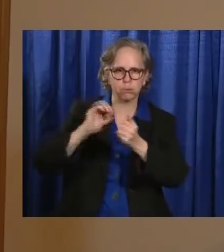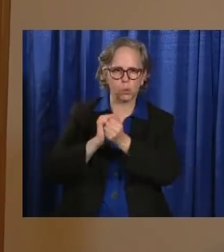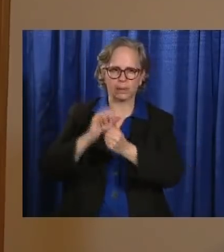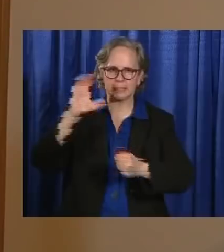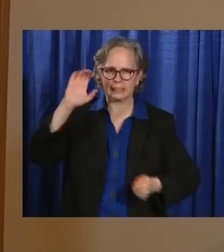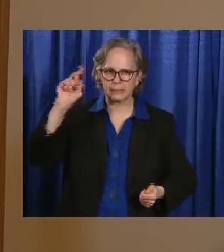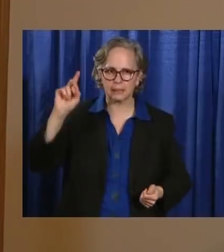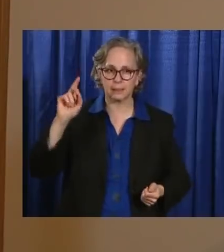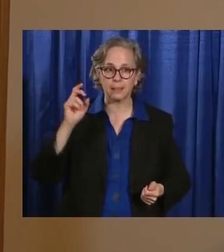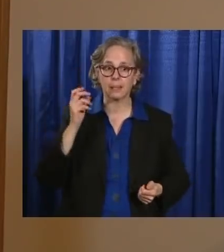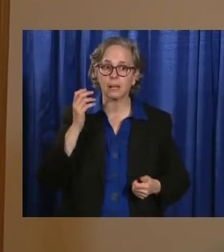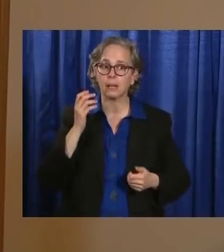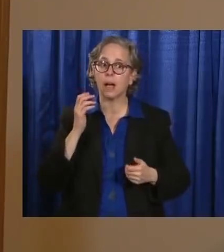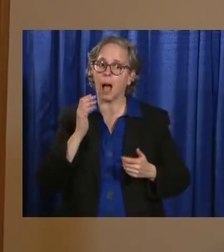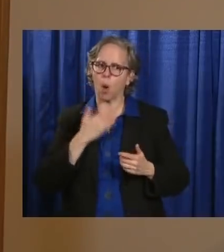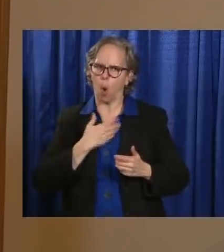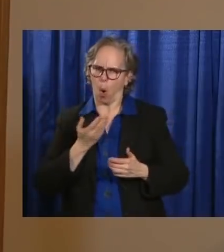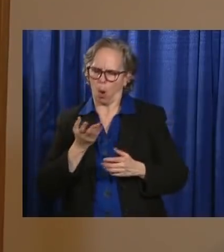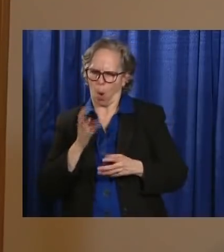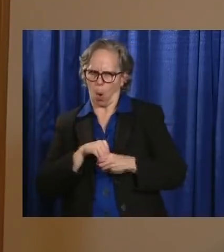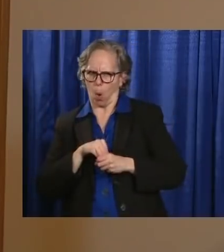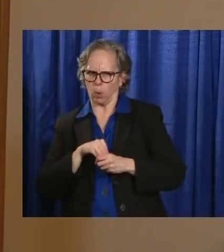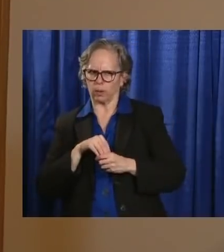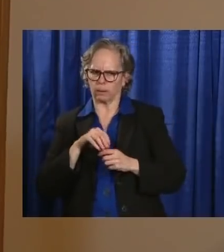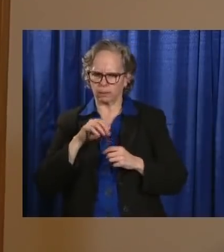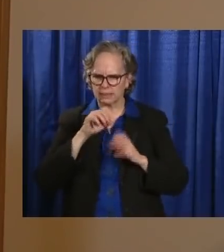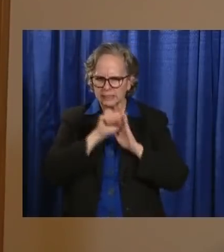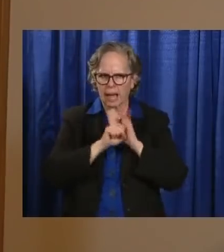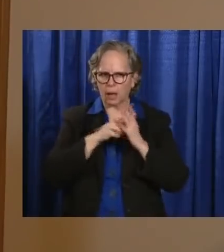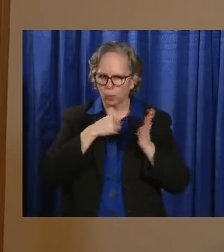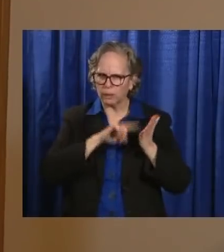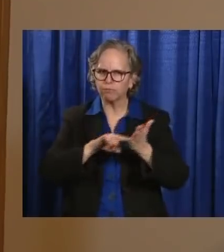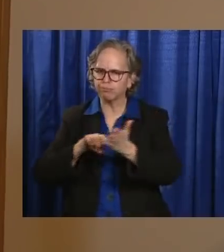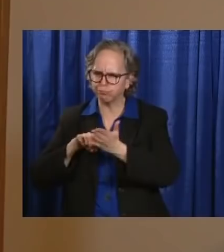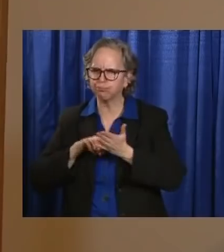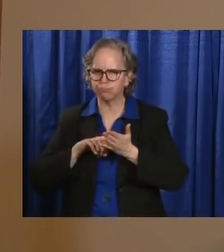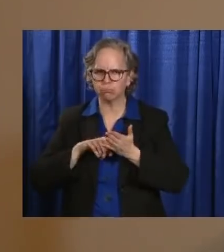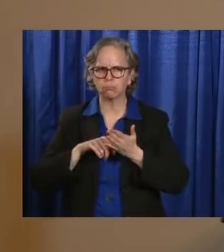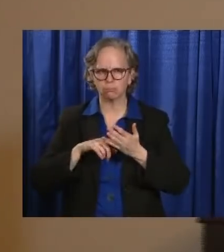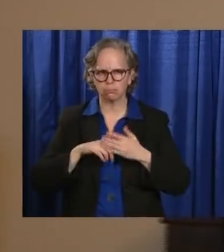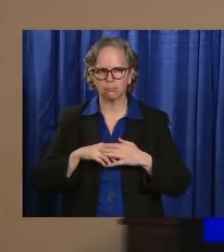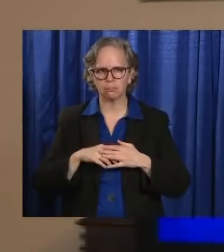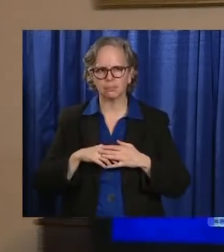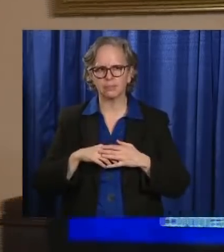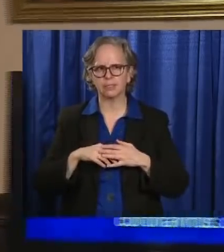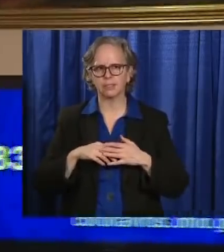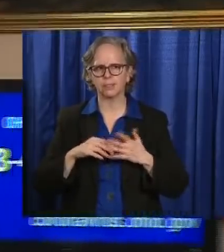our own work with our researchers and talent right here in state. So stay tuned. Thank you. Mm-hmm.